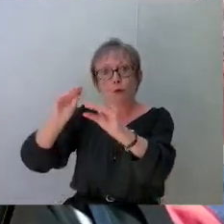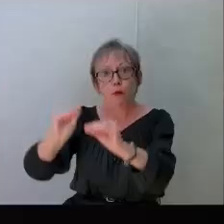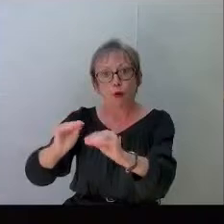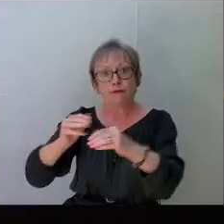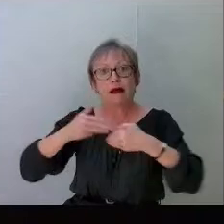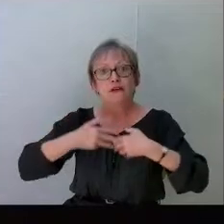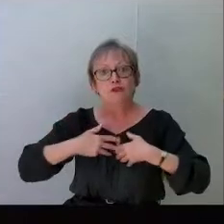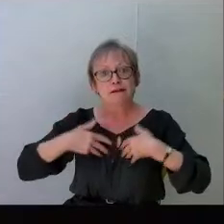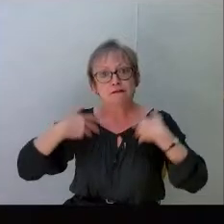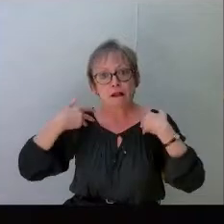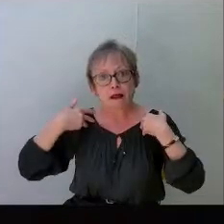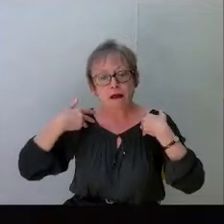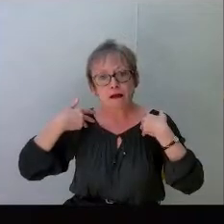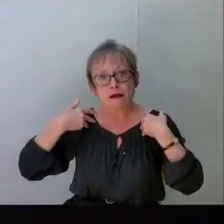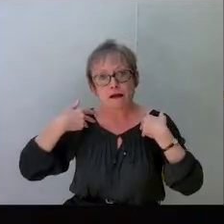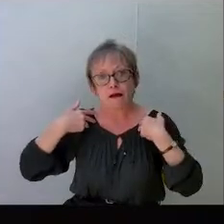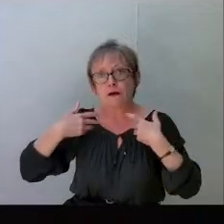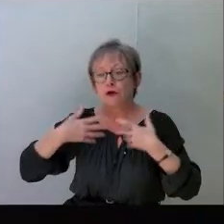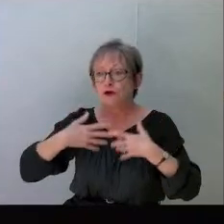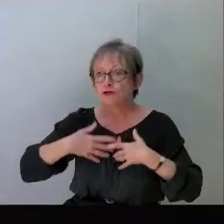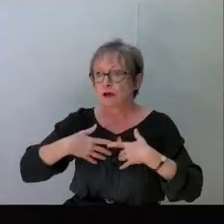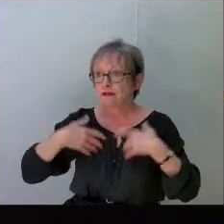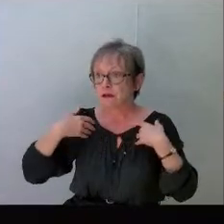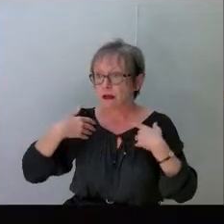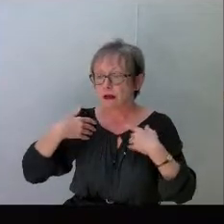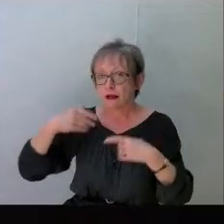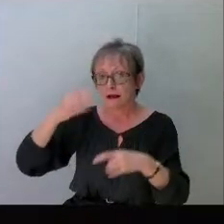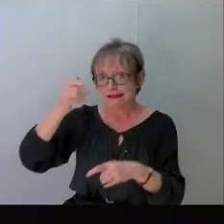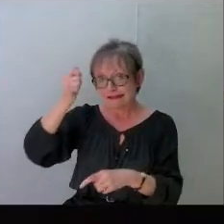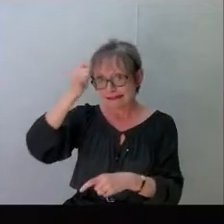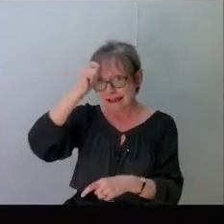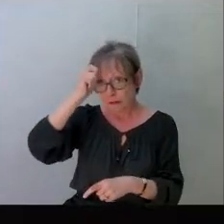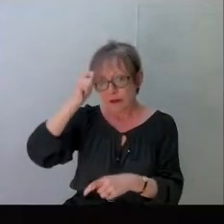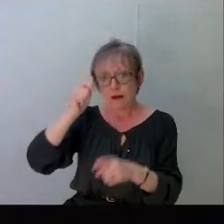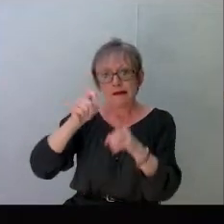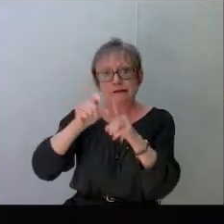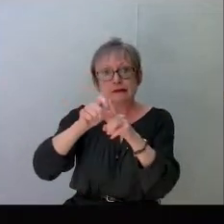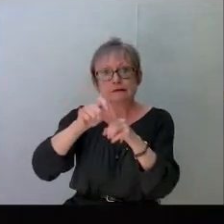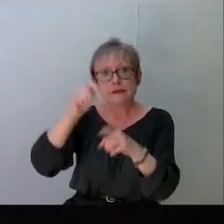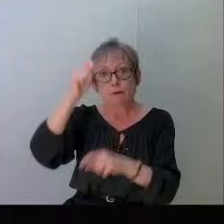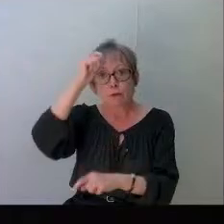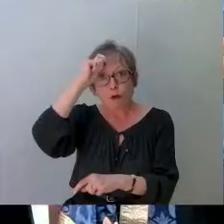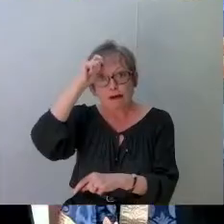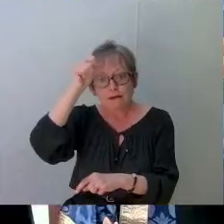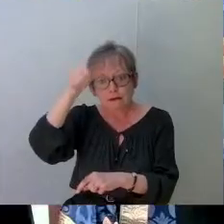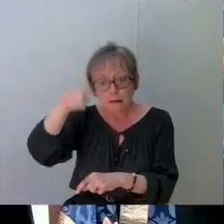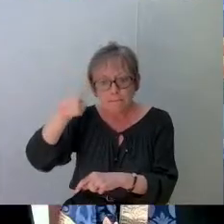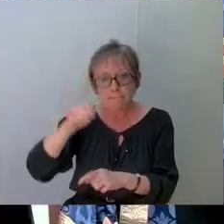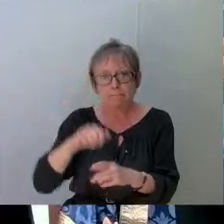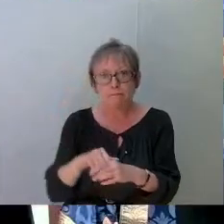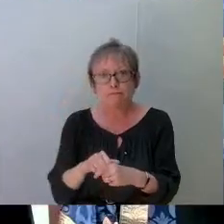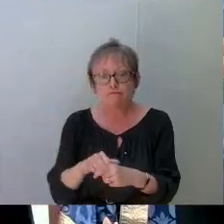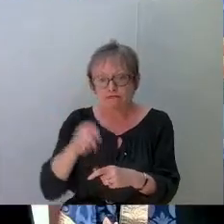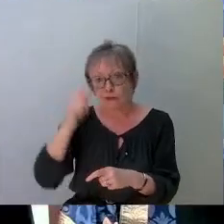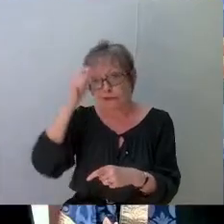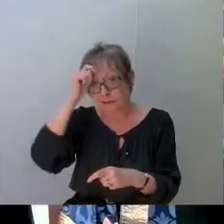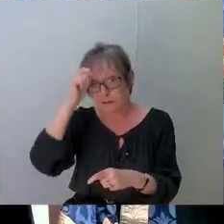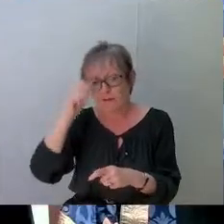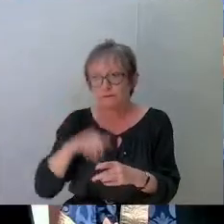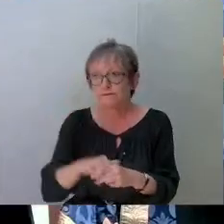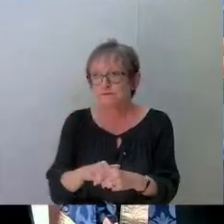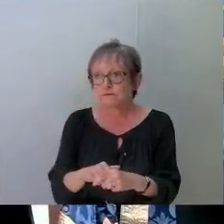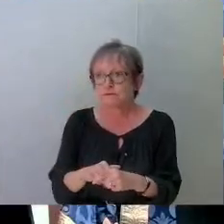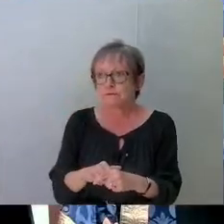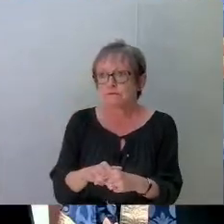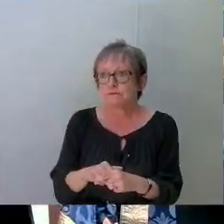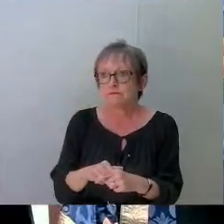Chancellor. And our Chancellor will award the degree by tapping you with the Dundee bonnet. So there's a couple of points to